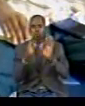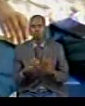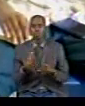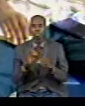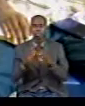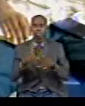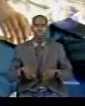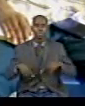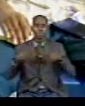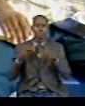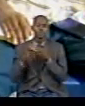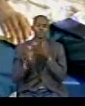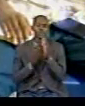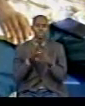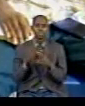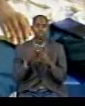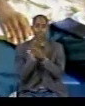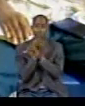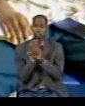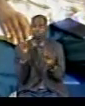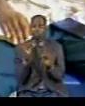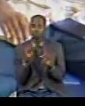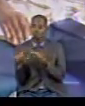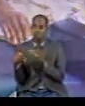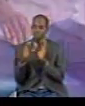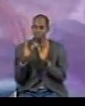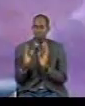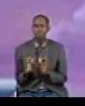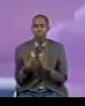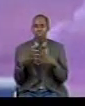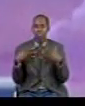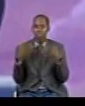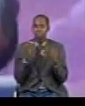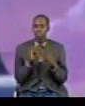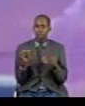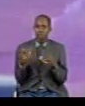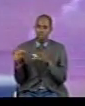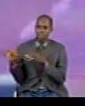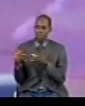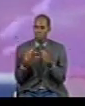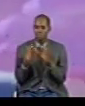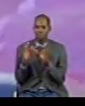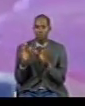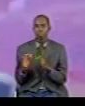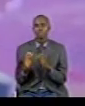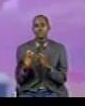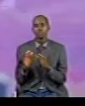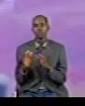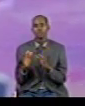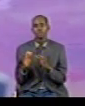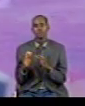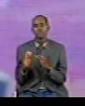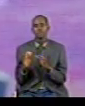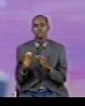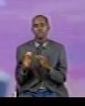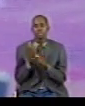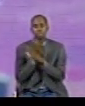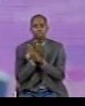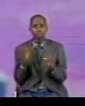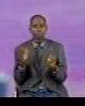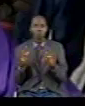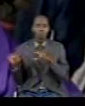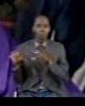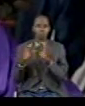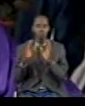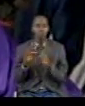Salvation, performance. Healing, performance. Deliverance, performance. The Lord will do